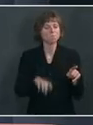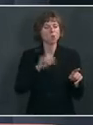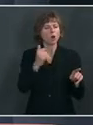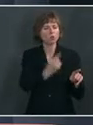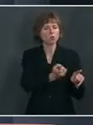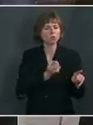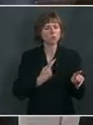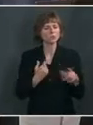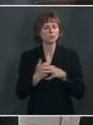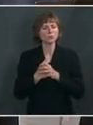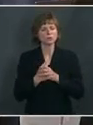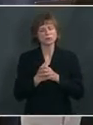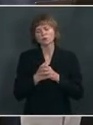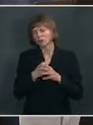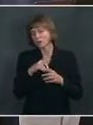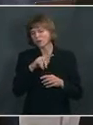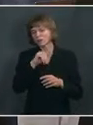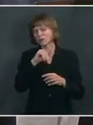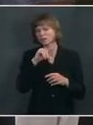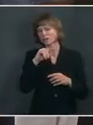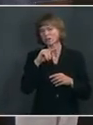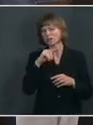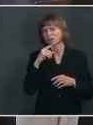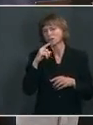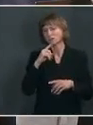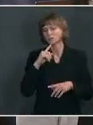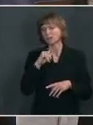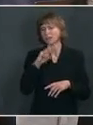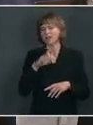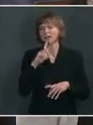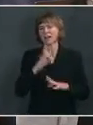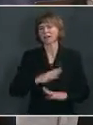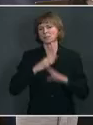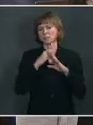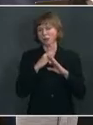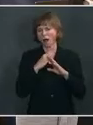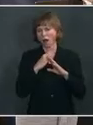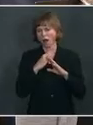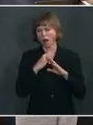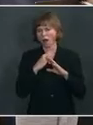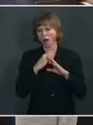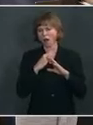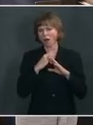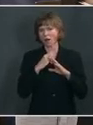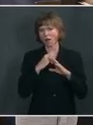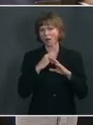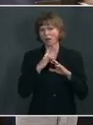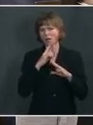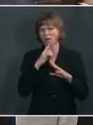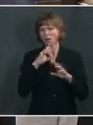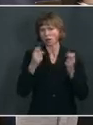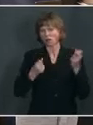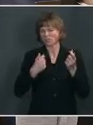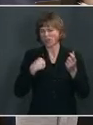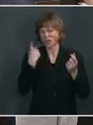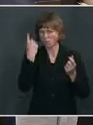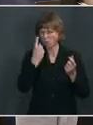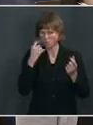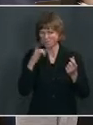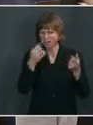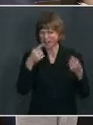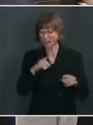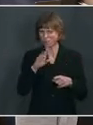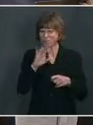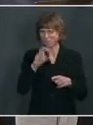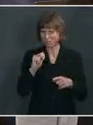A federal judge in Texas has blocked your 100-day deportation pause. Oh, I just wanted to see how that's impacting the Biden